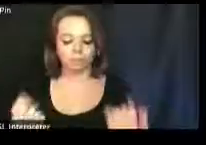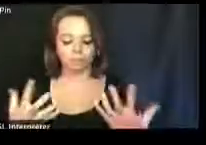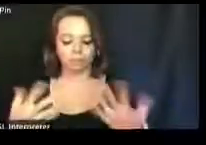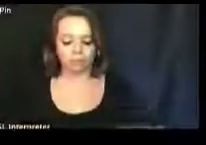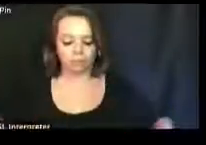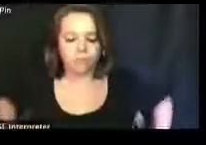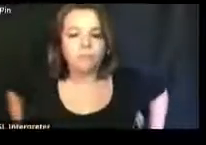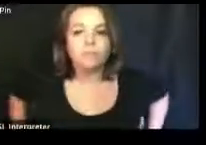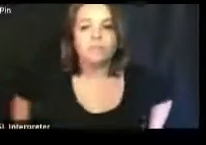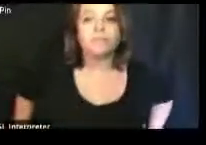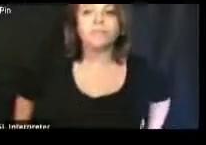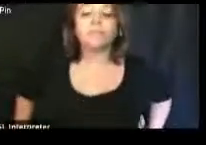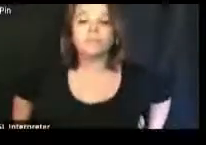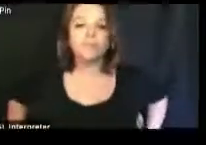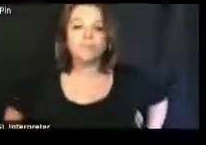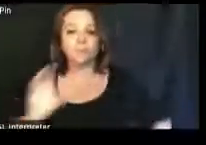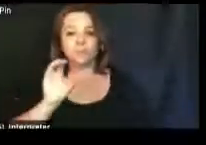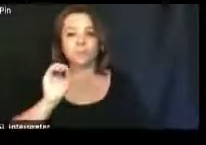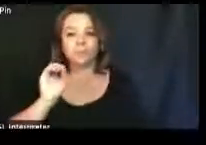Zero 24, I'll be promoting you now.